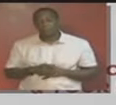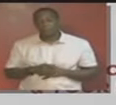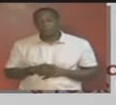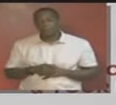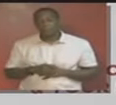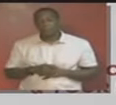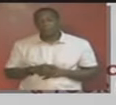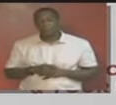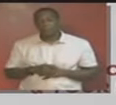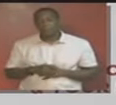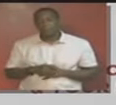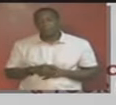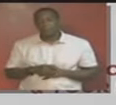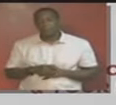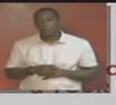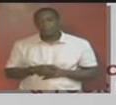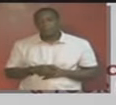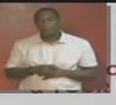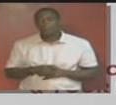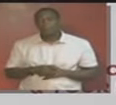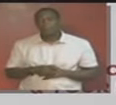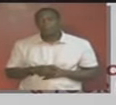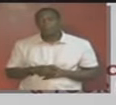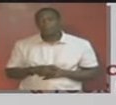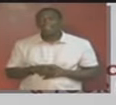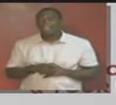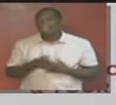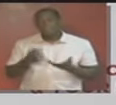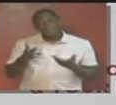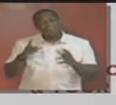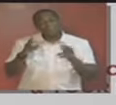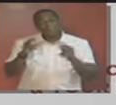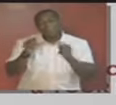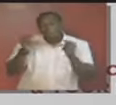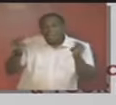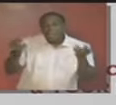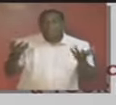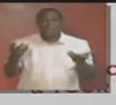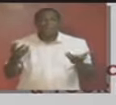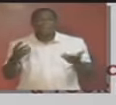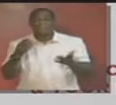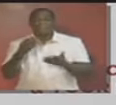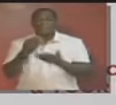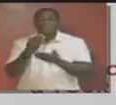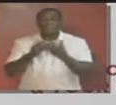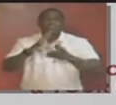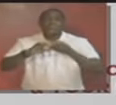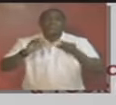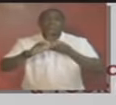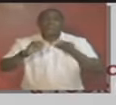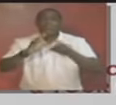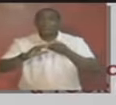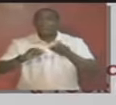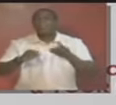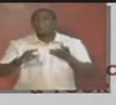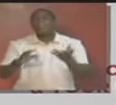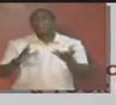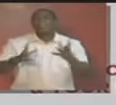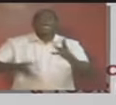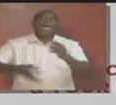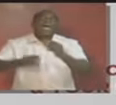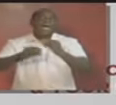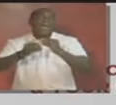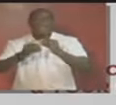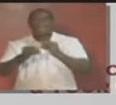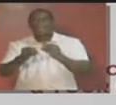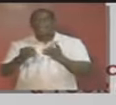see especially the more sensational coverage of particular outcomes, that they do a little digging. Maybe go